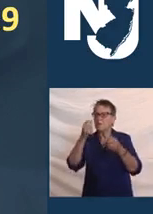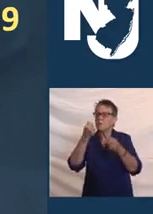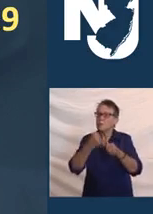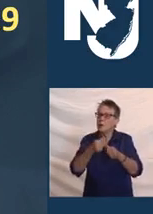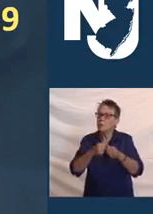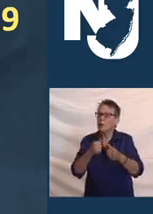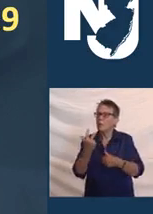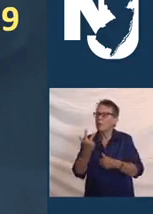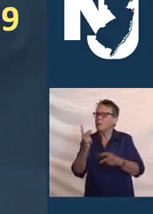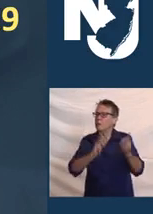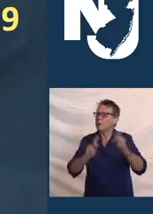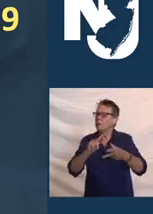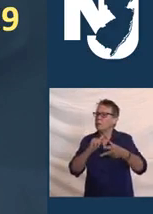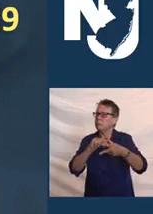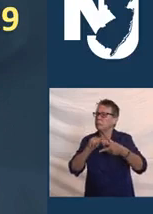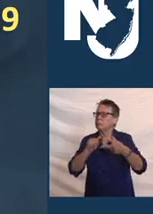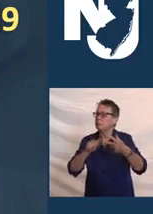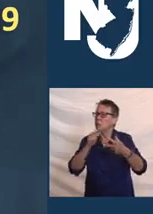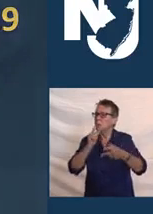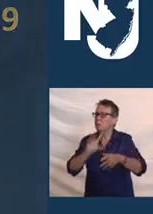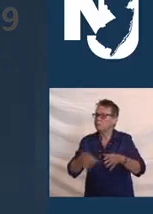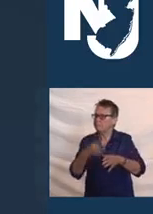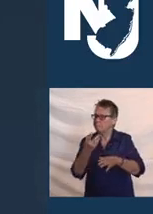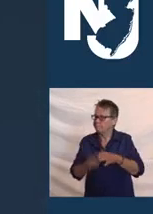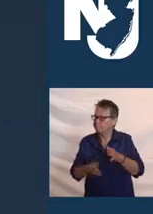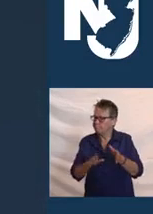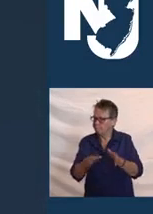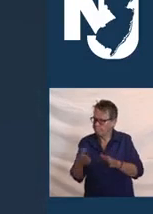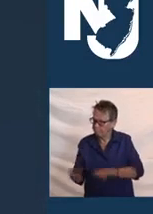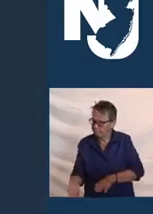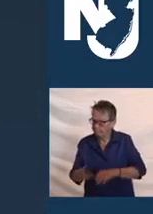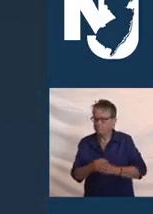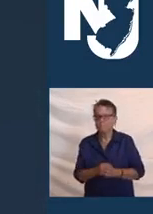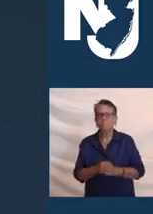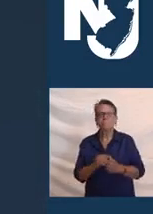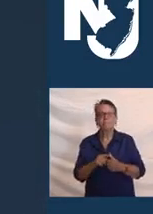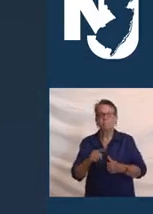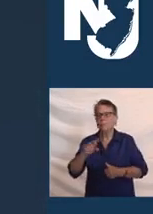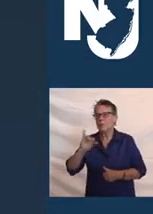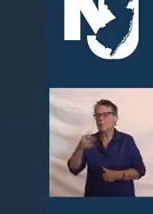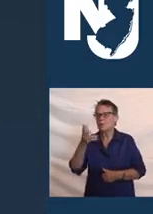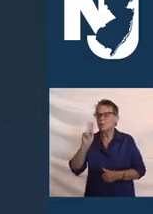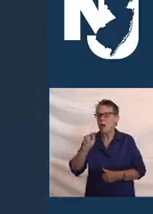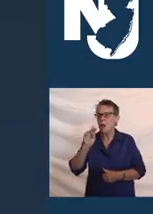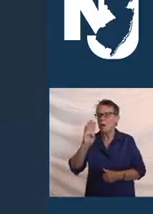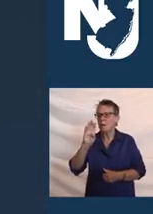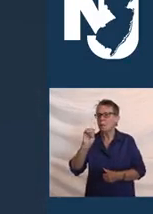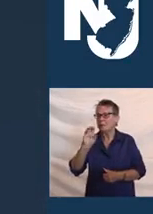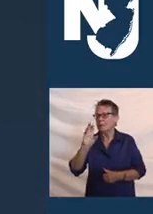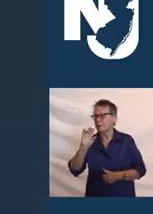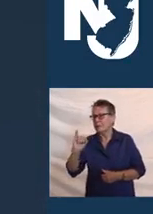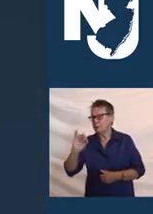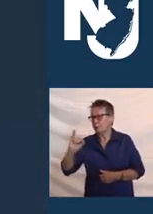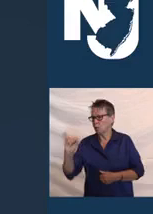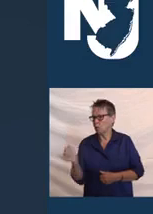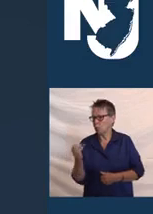lost. Let's start here. On January 3rd, this guy, Bound Brook, lost one of its leading